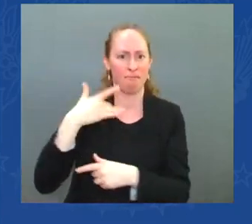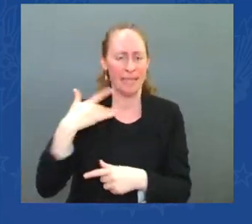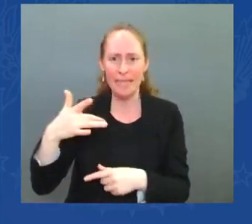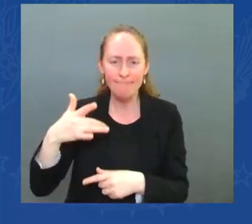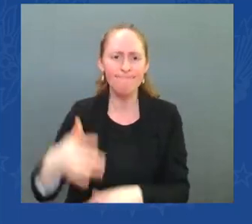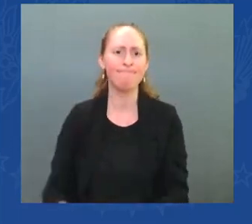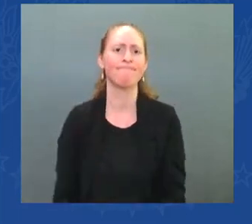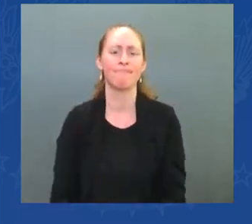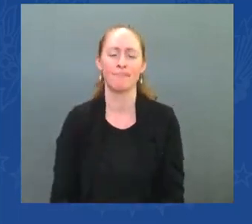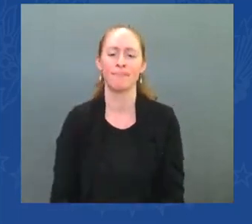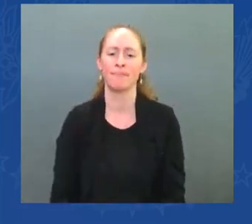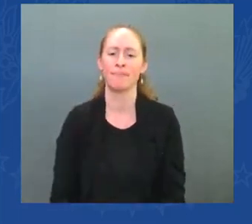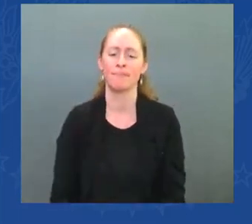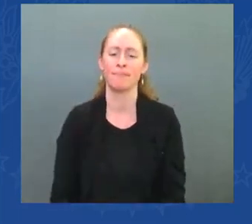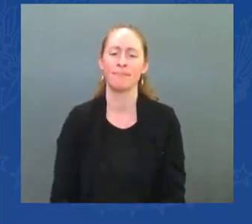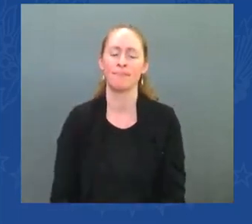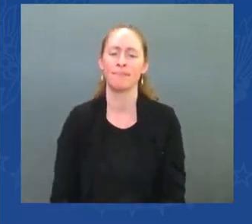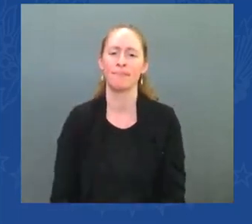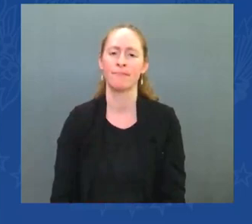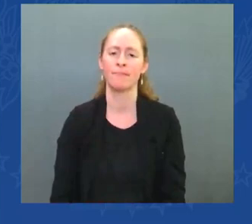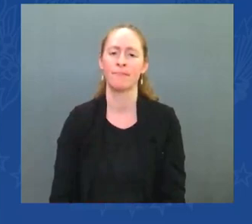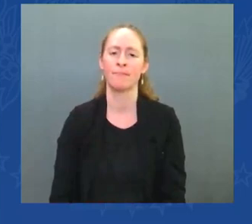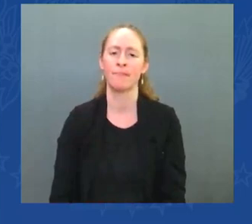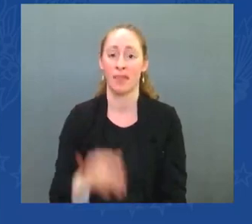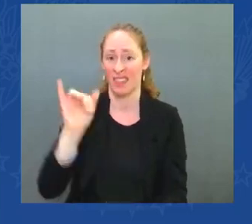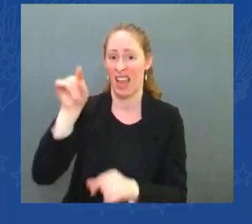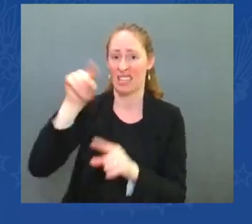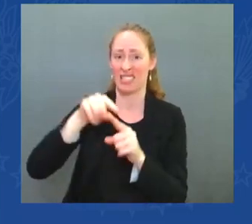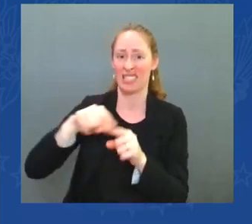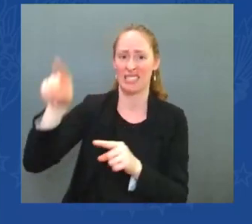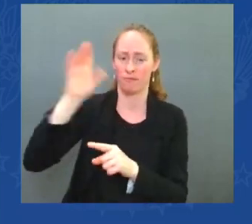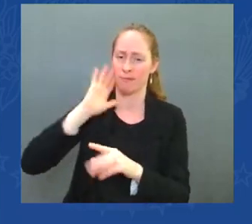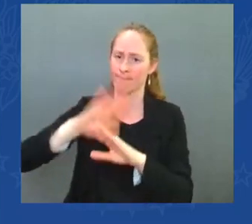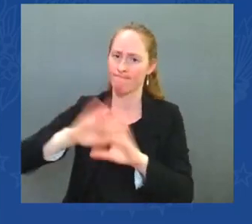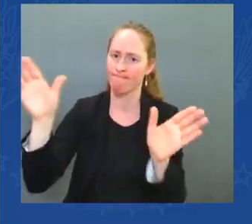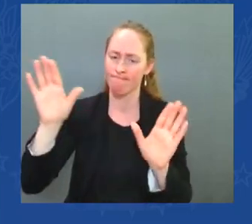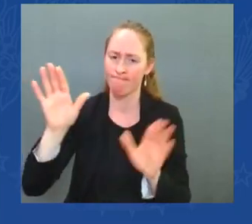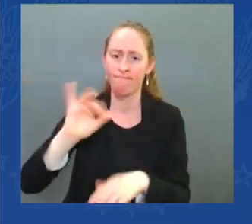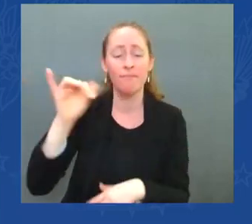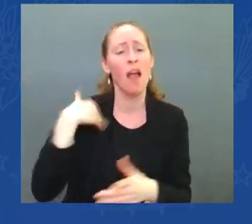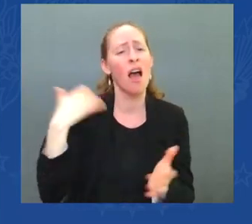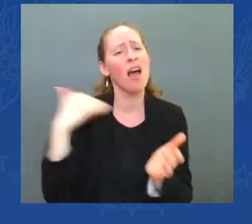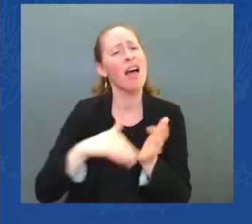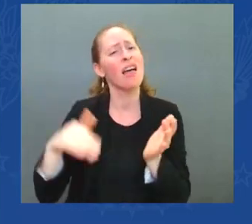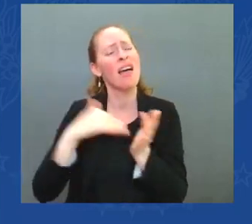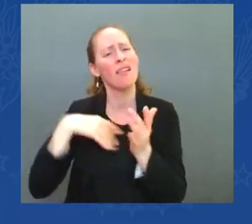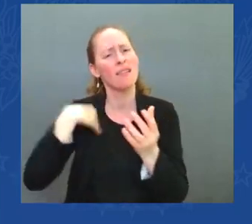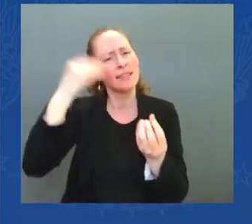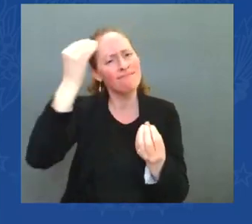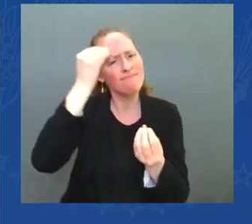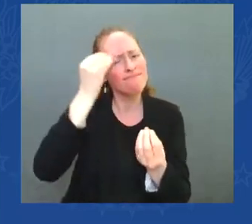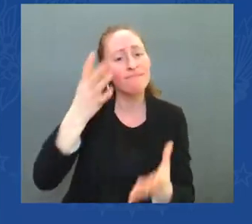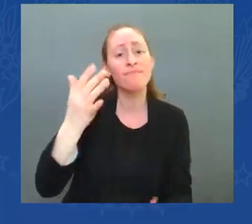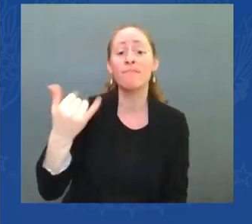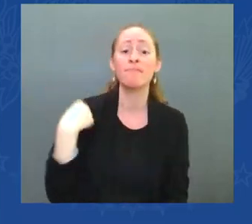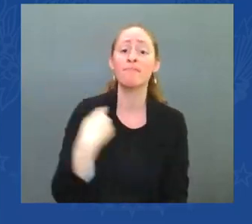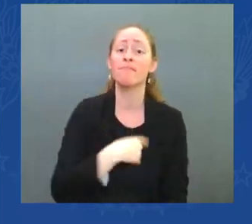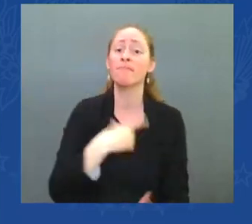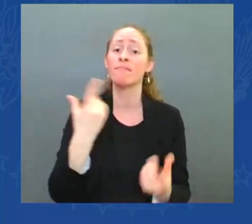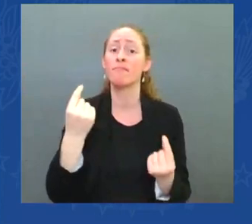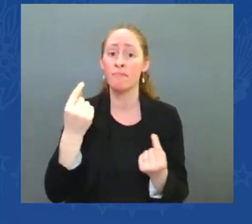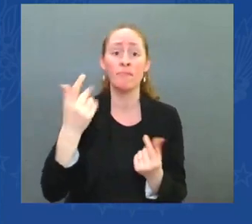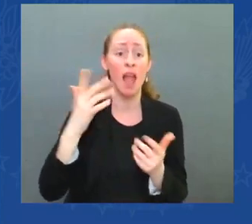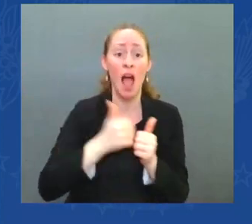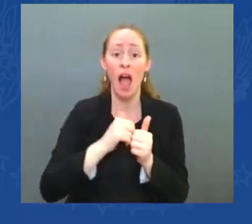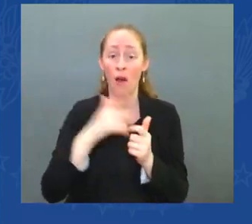many times. The answer is not to defund the police. It's to fund the police and give them the tools and training to support they